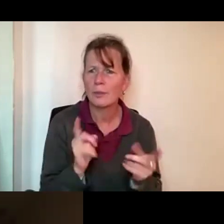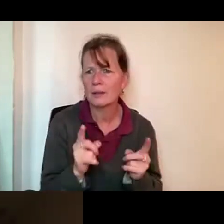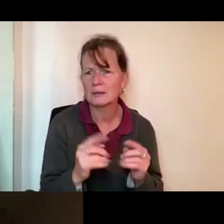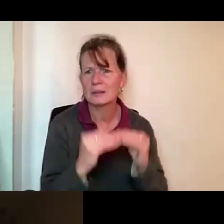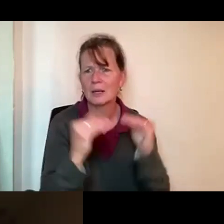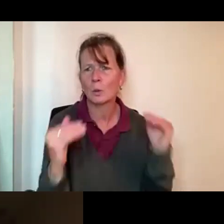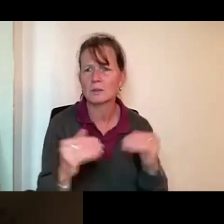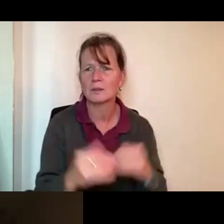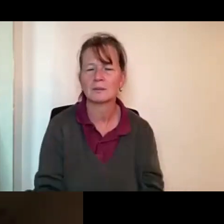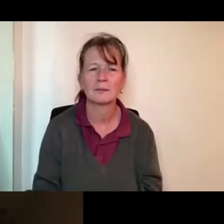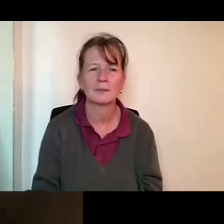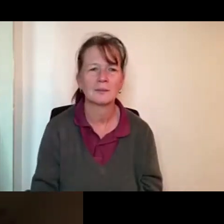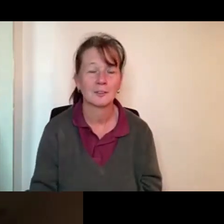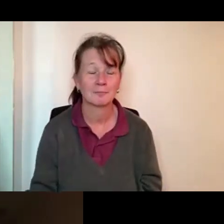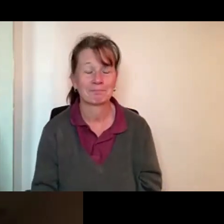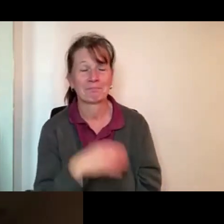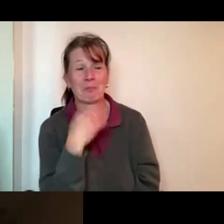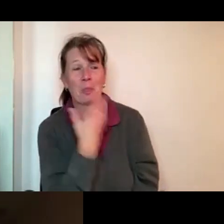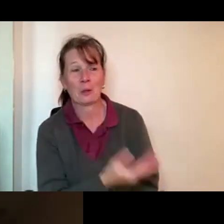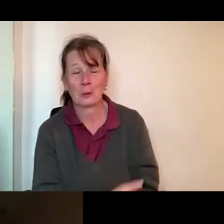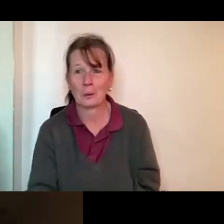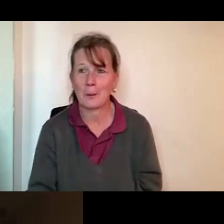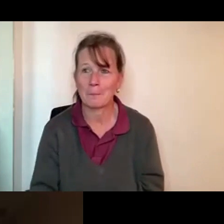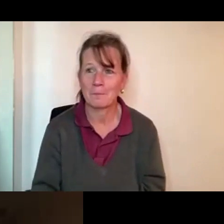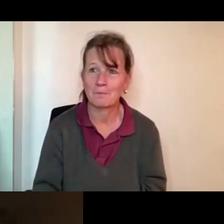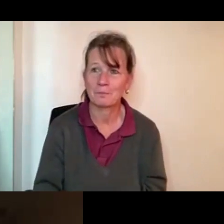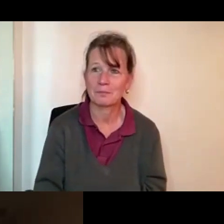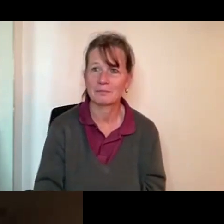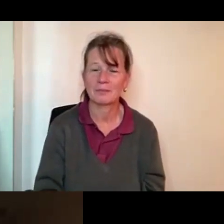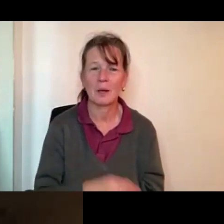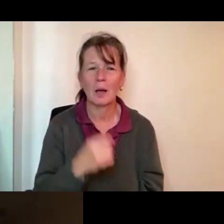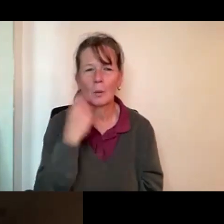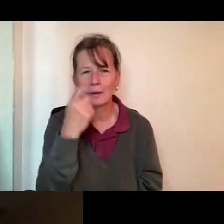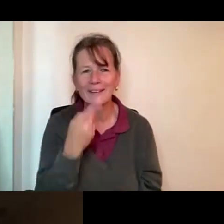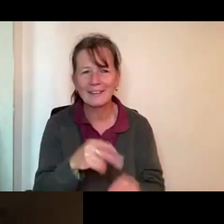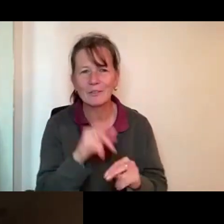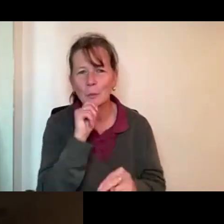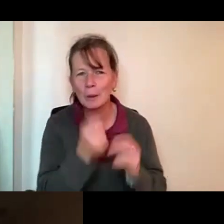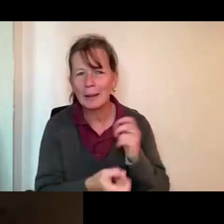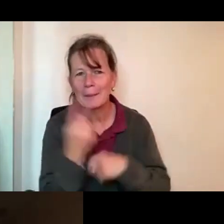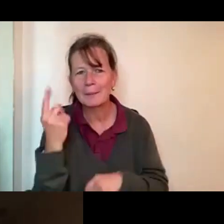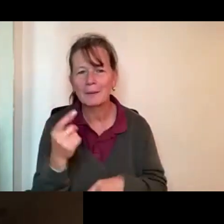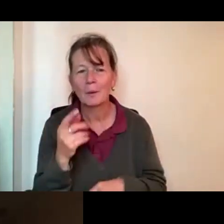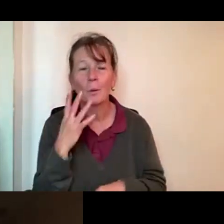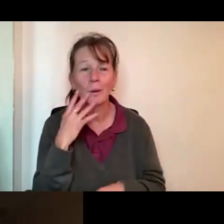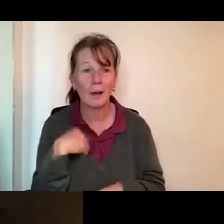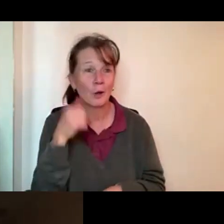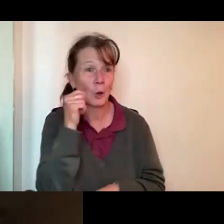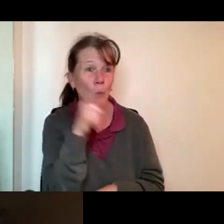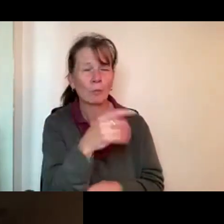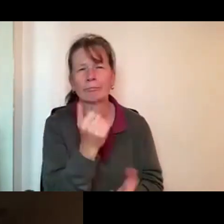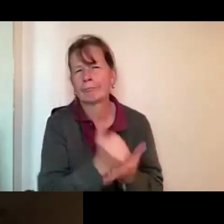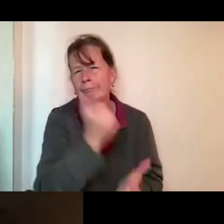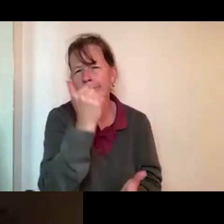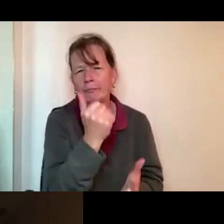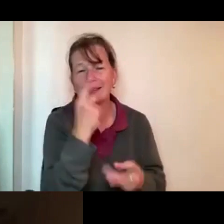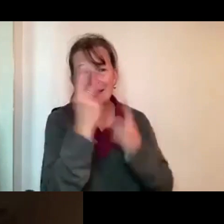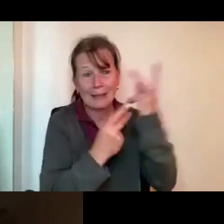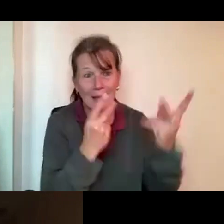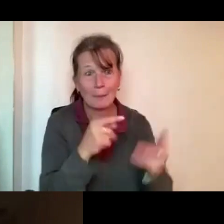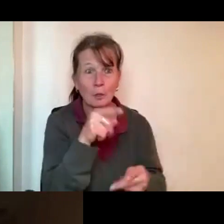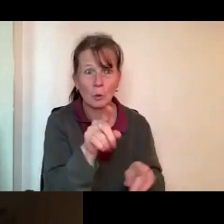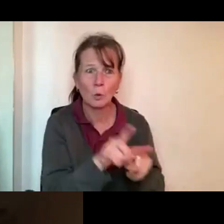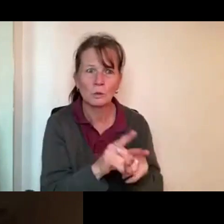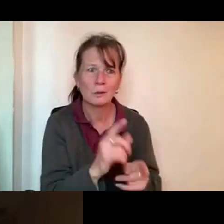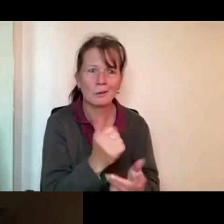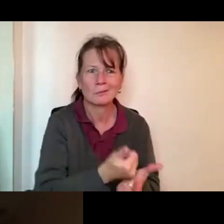Thank you for that, Ty. I wondered if this was going to come up, just because I know also, whilst you are a fantastic singer, you are also a composer and a writer.